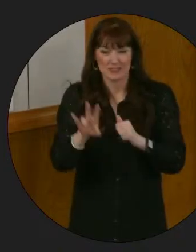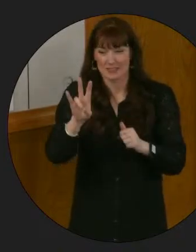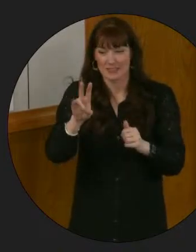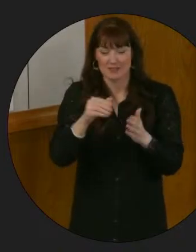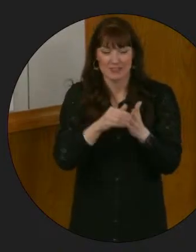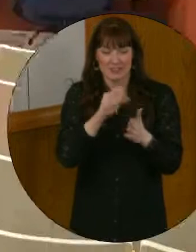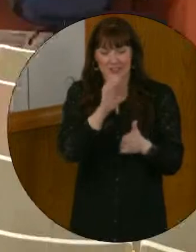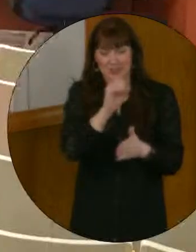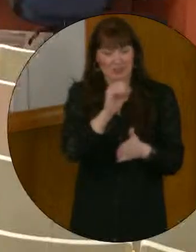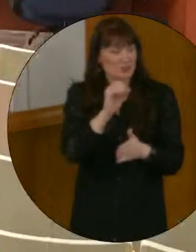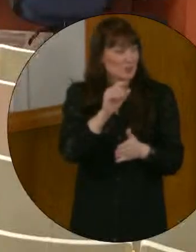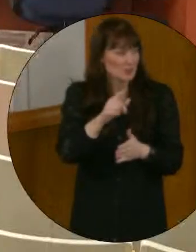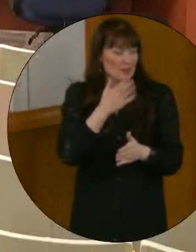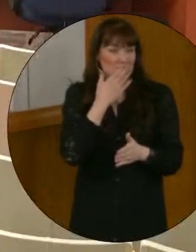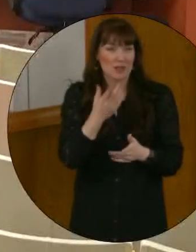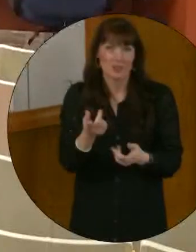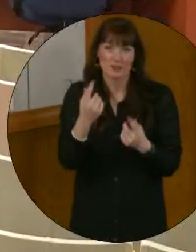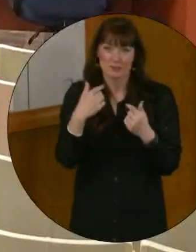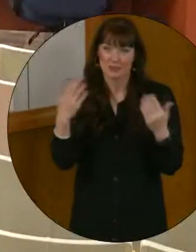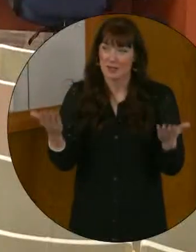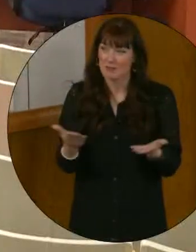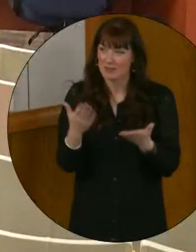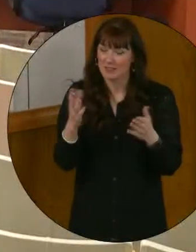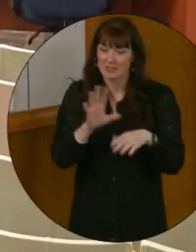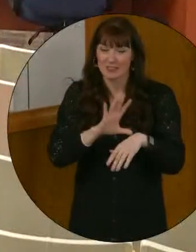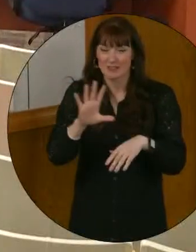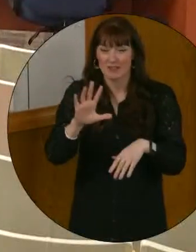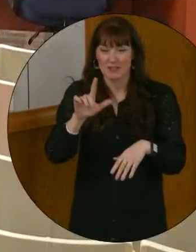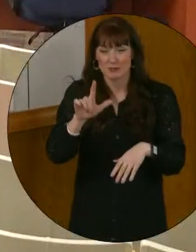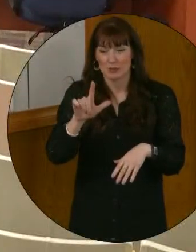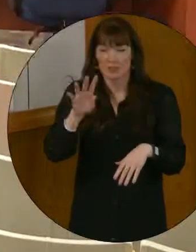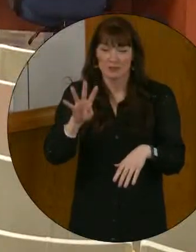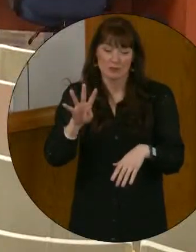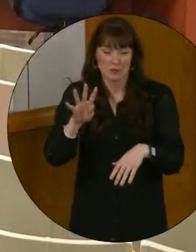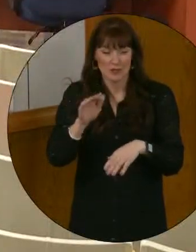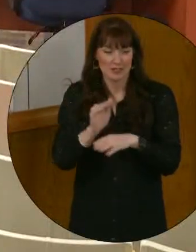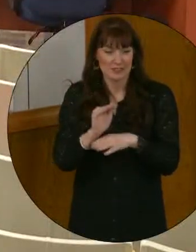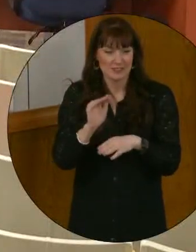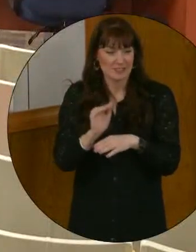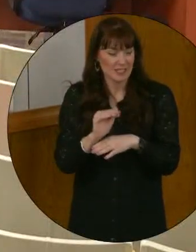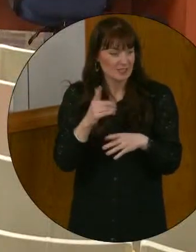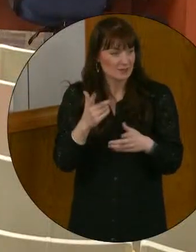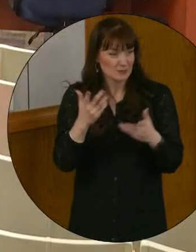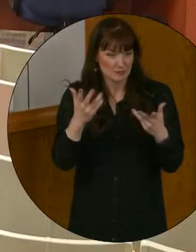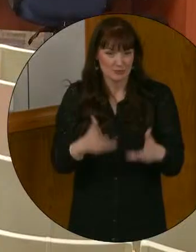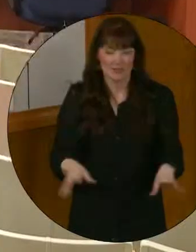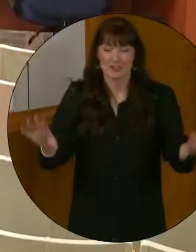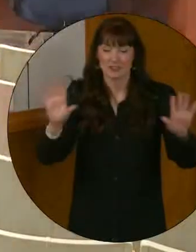7-0. Thank you for your time this evening. It is 5:24 p.m. The meeting has adjourned.